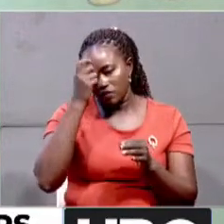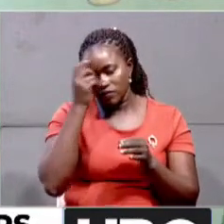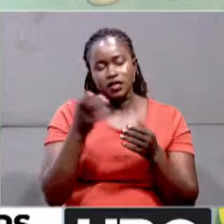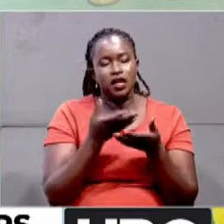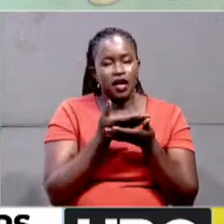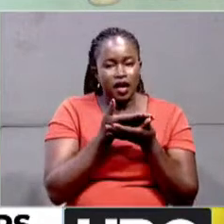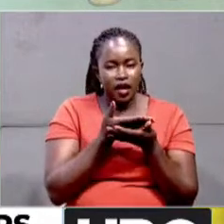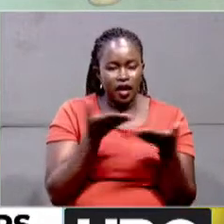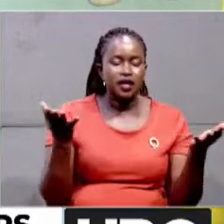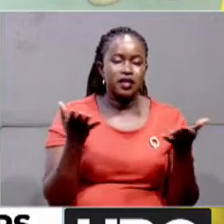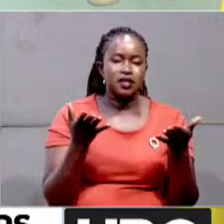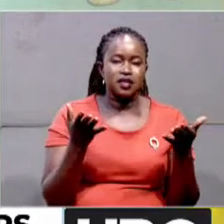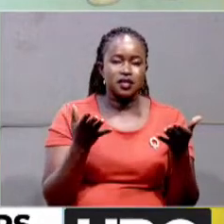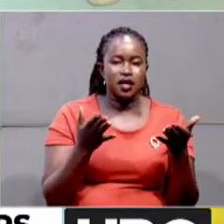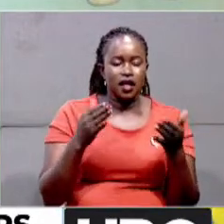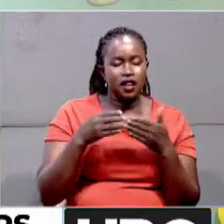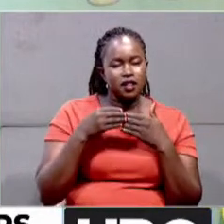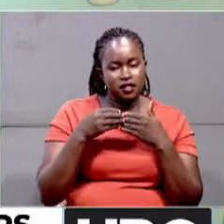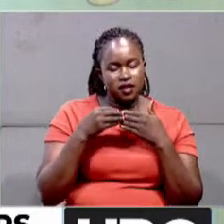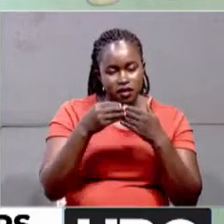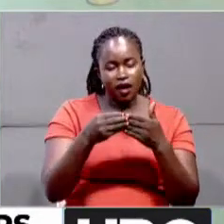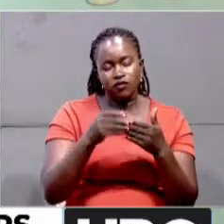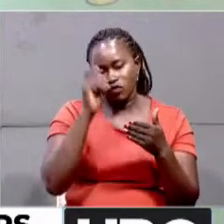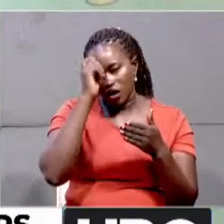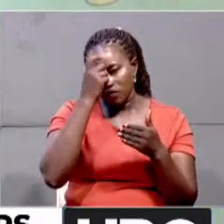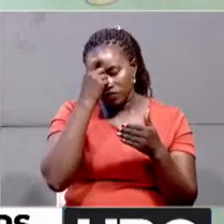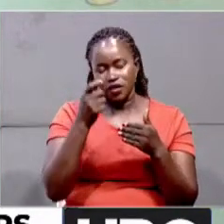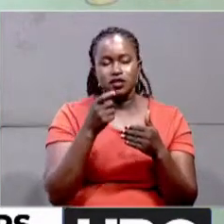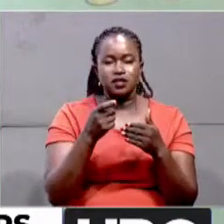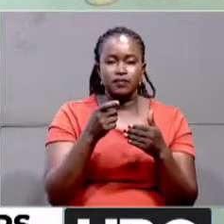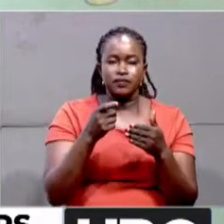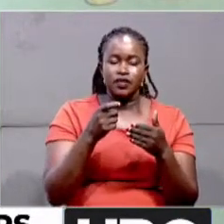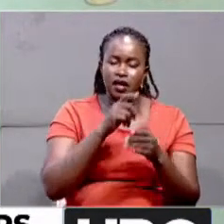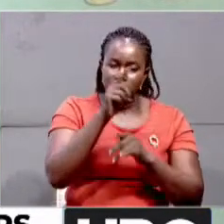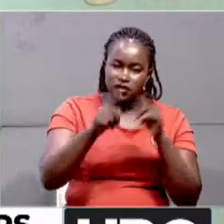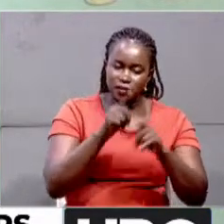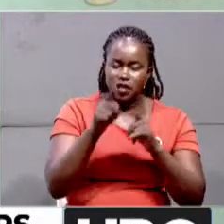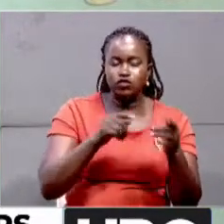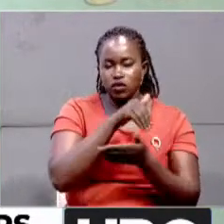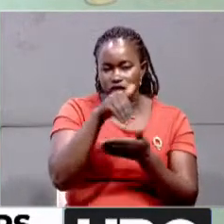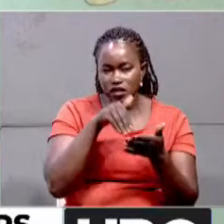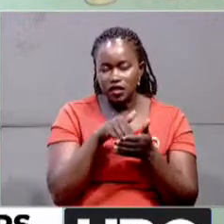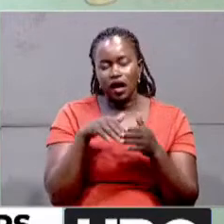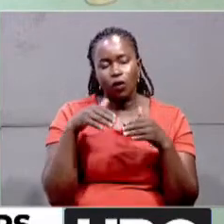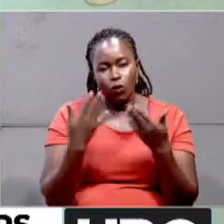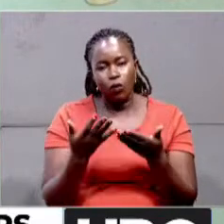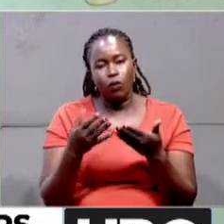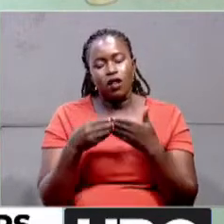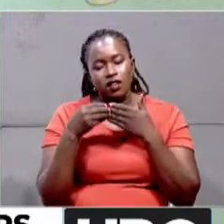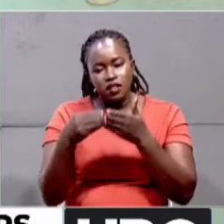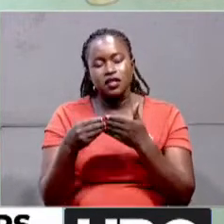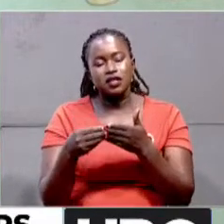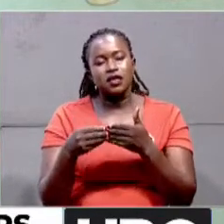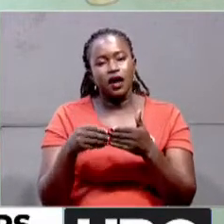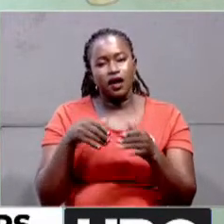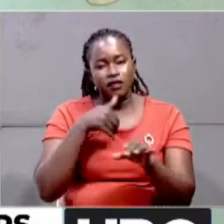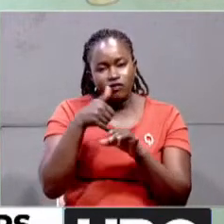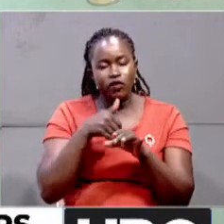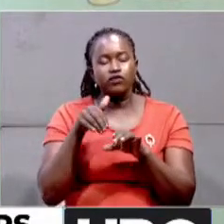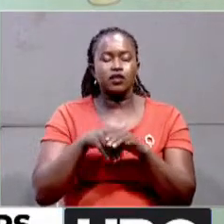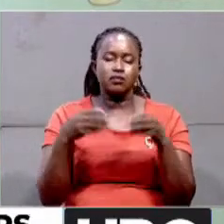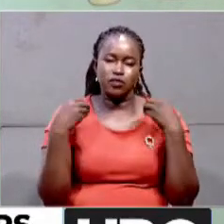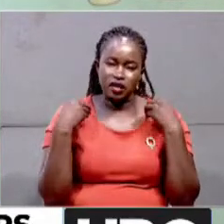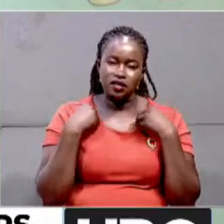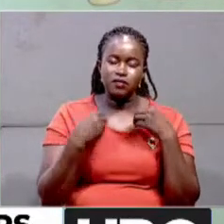of an examination center or school director that will be found indulging in this practice shall